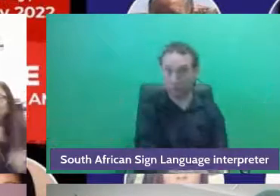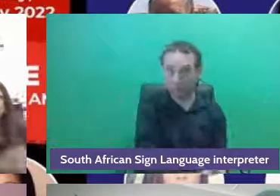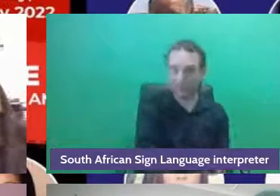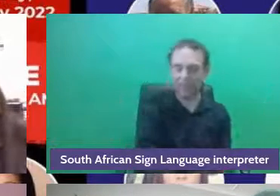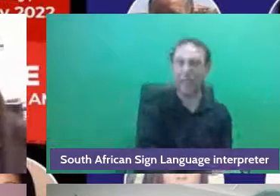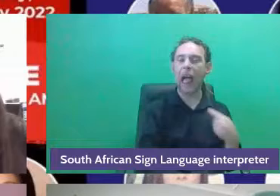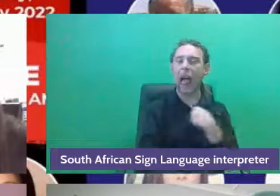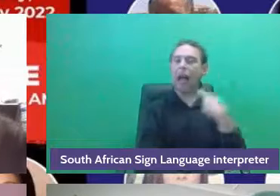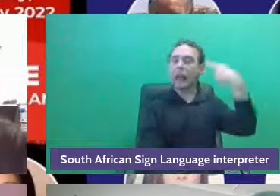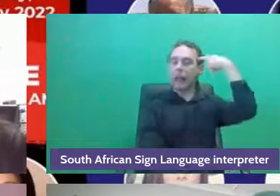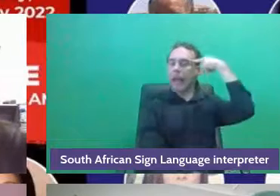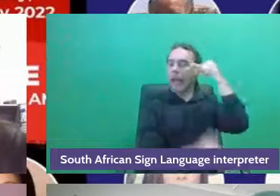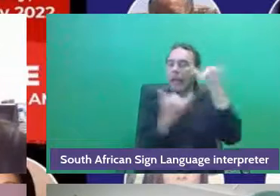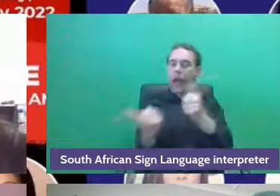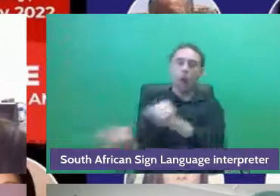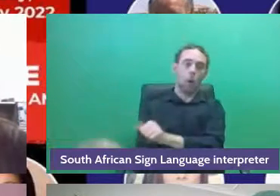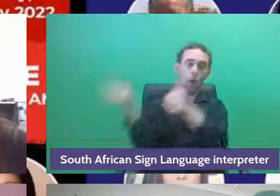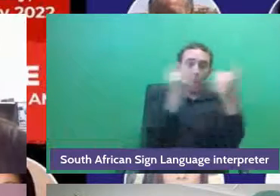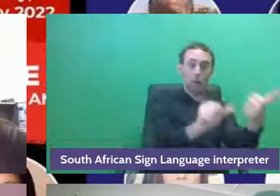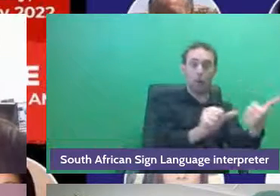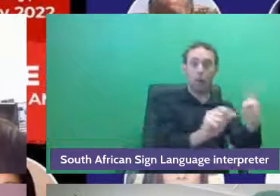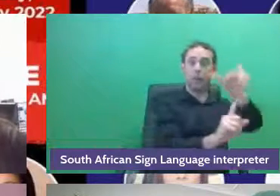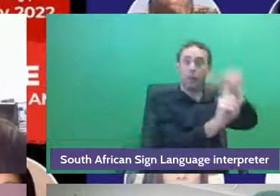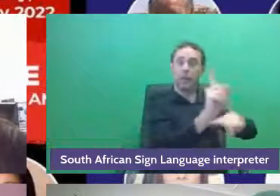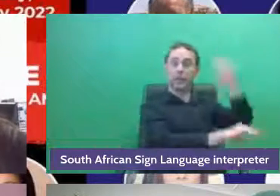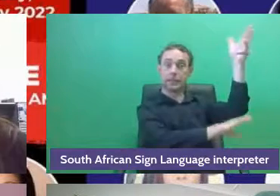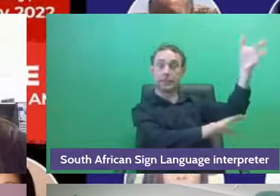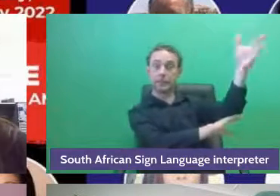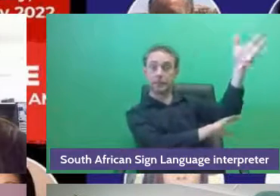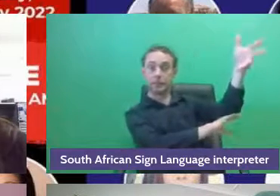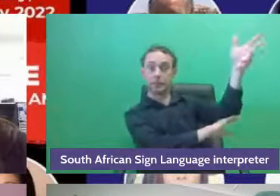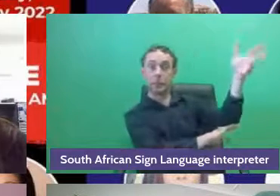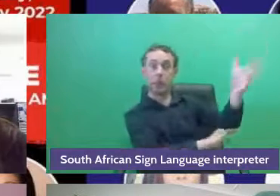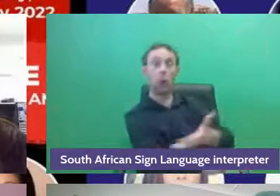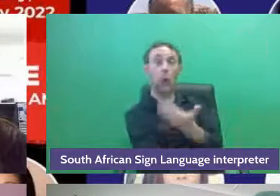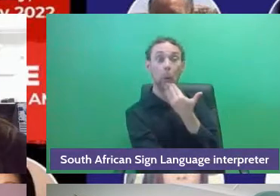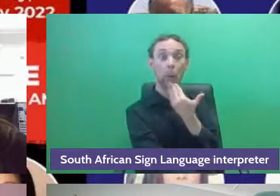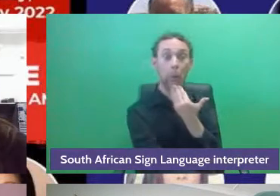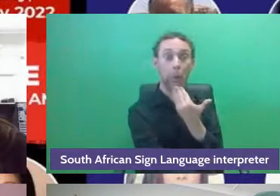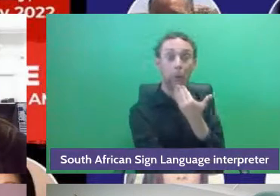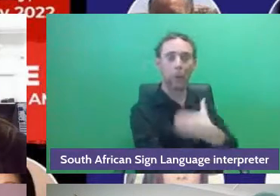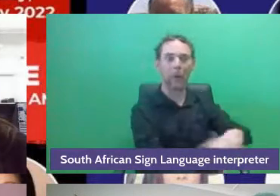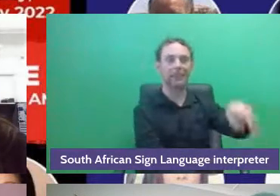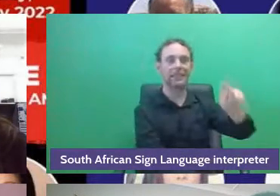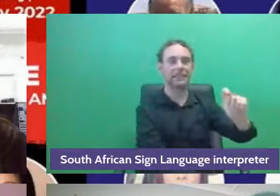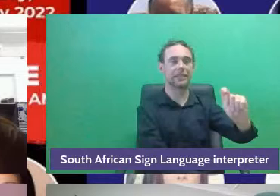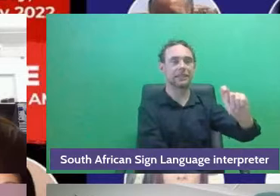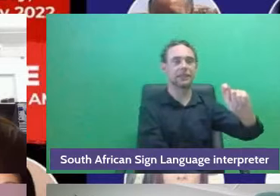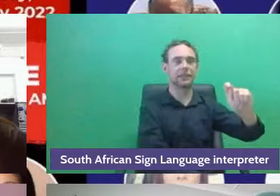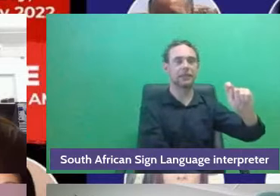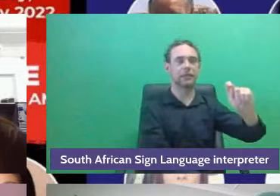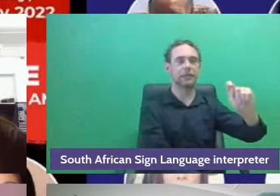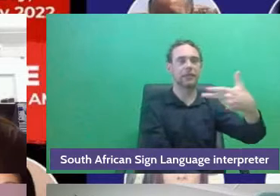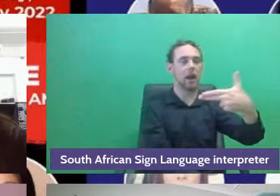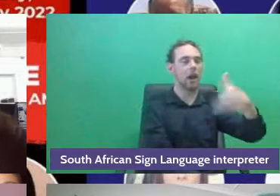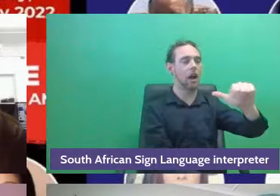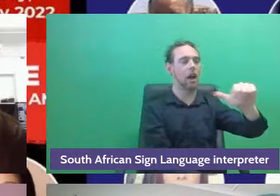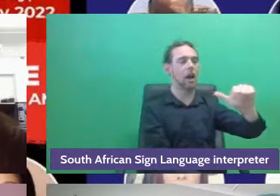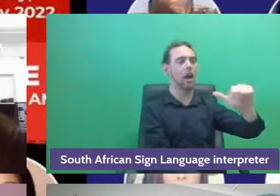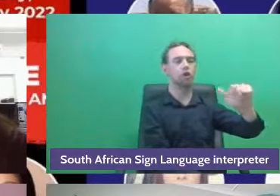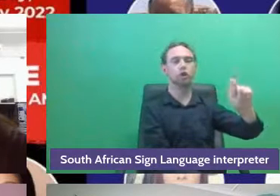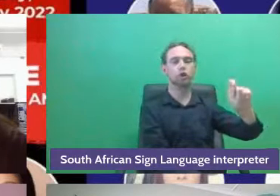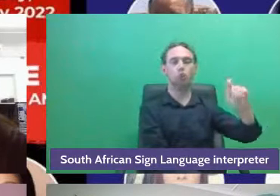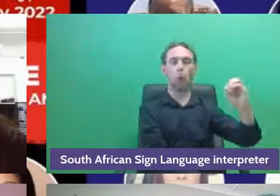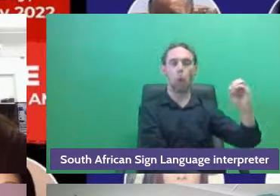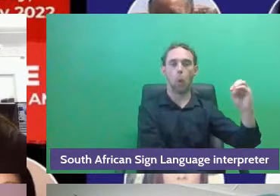going to move to our next speaker, our next panelist, who is Tato Mputi. So People